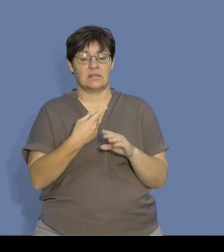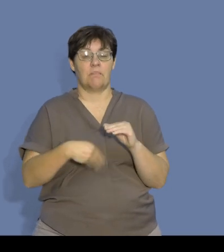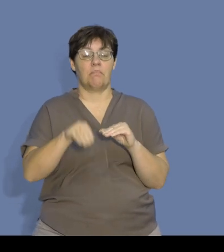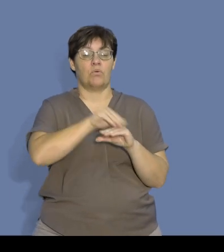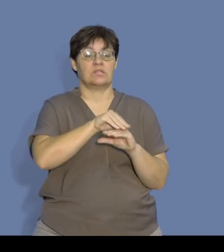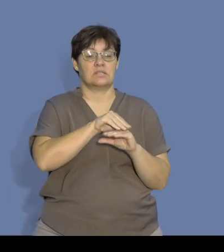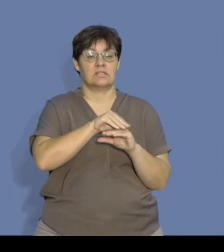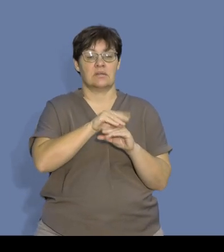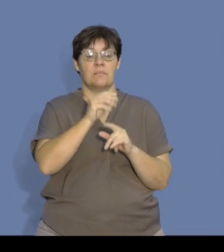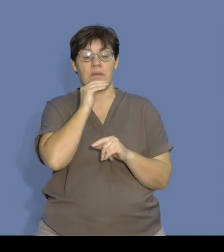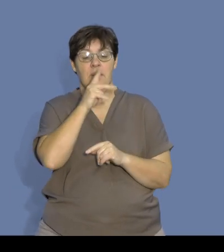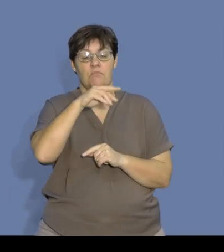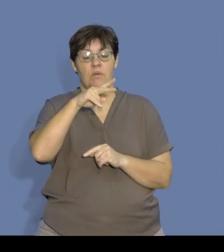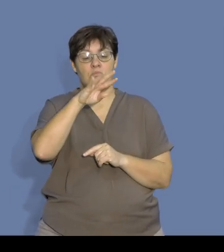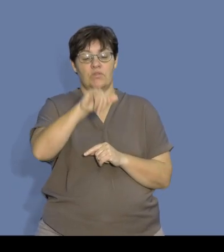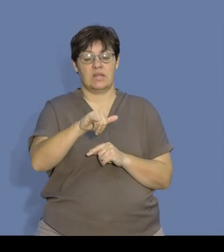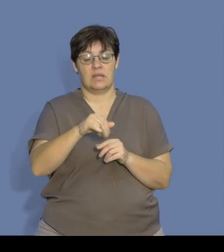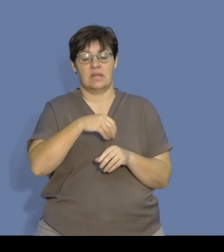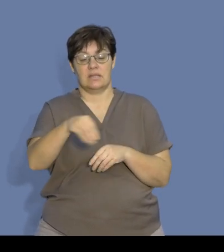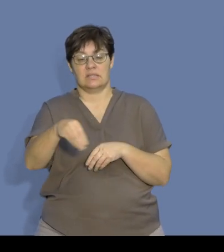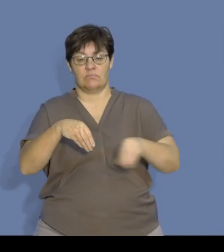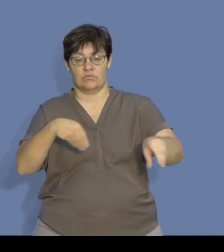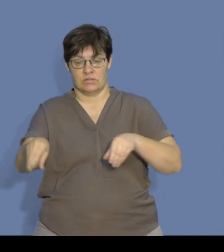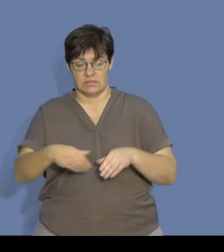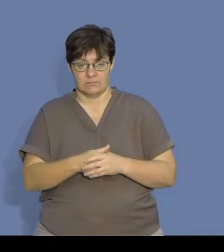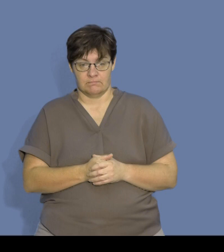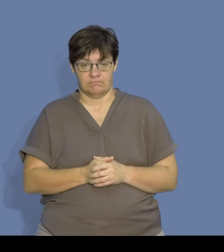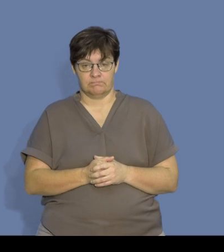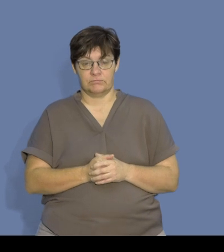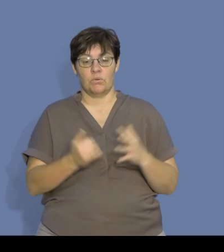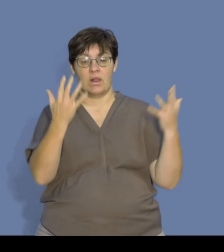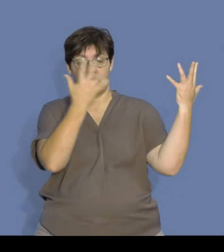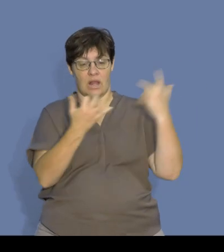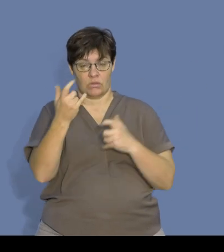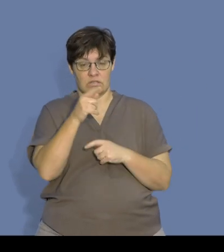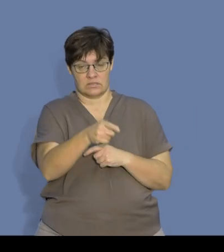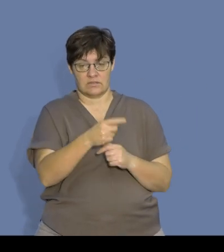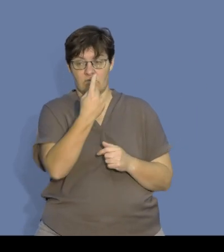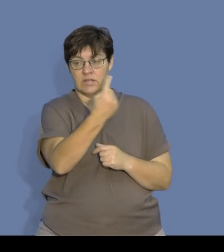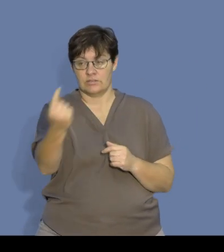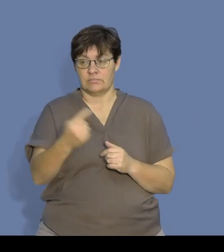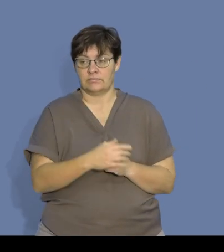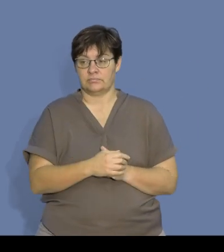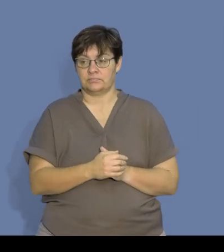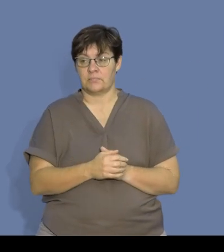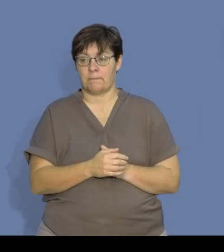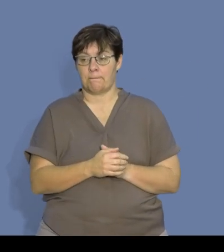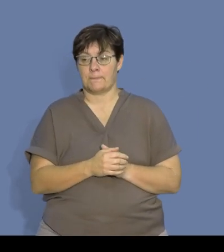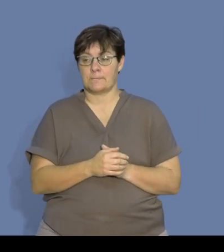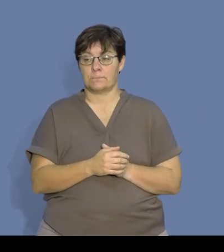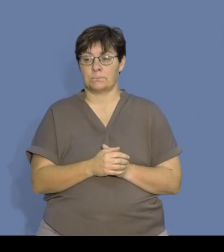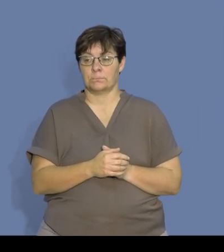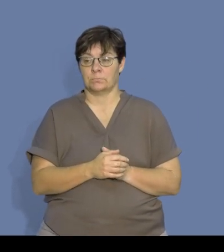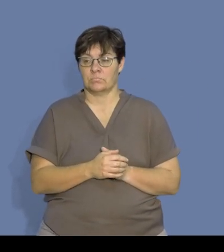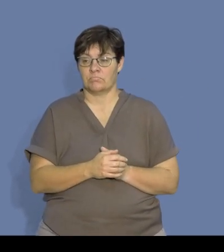plus bonus. That gives us primary distribution. So we're going to quickly calculate our primary distribution